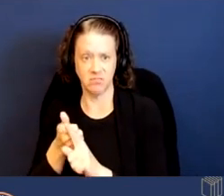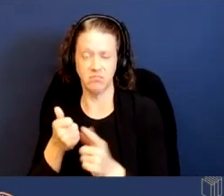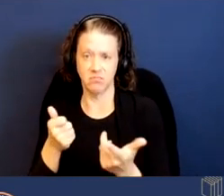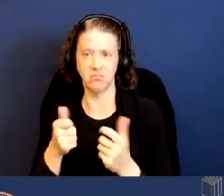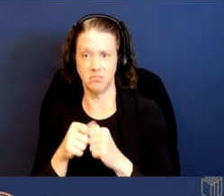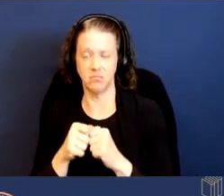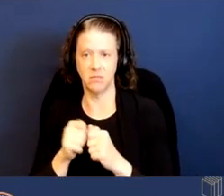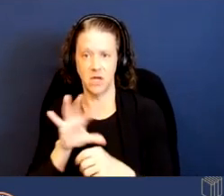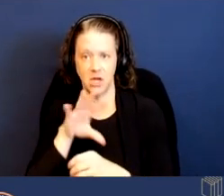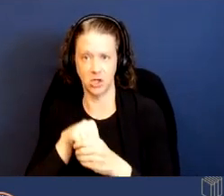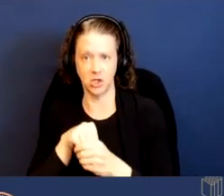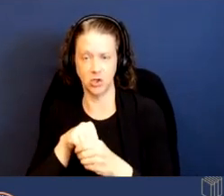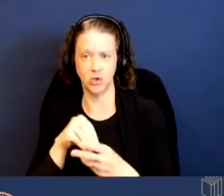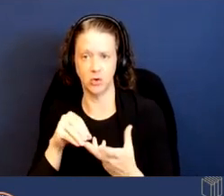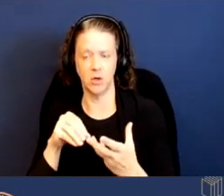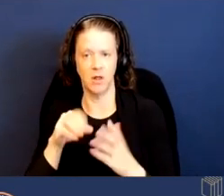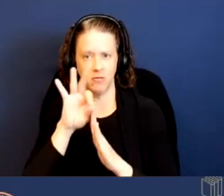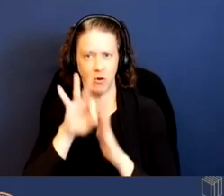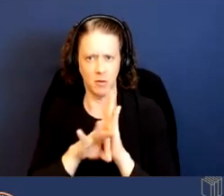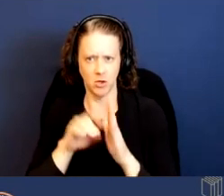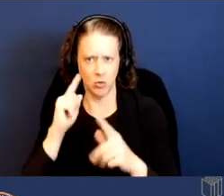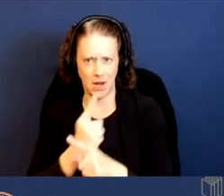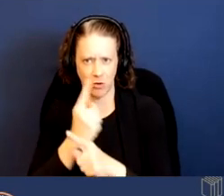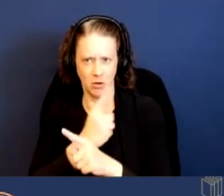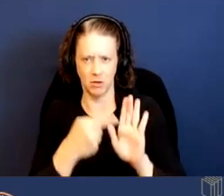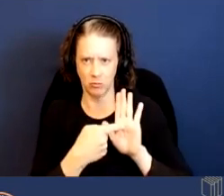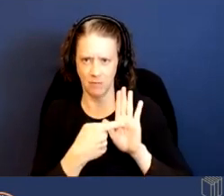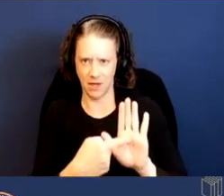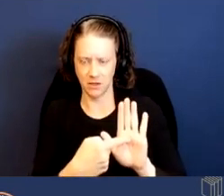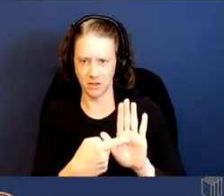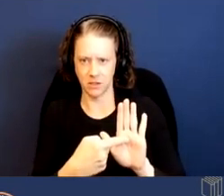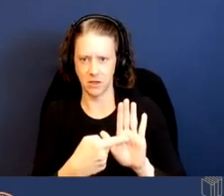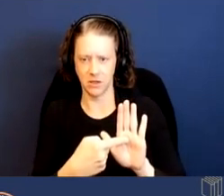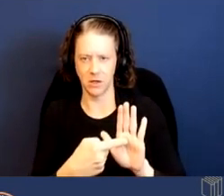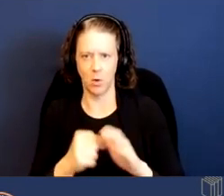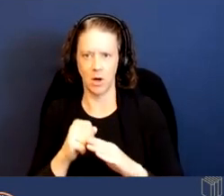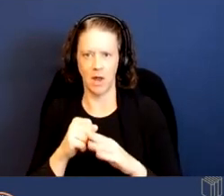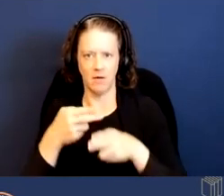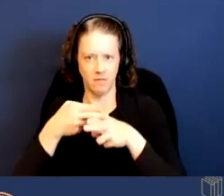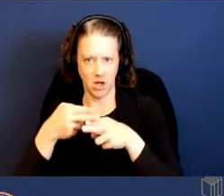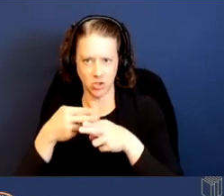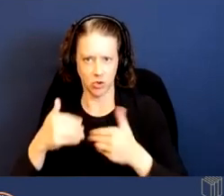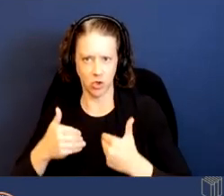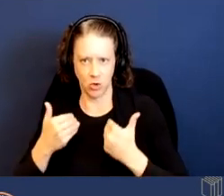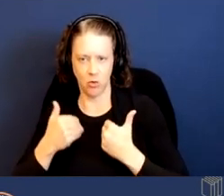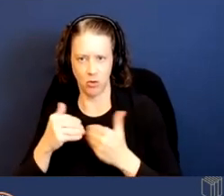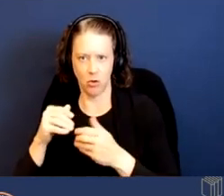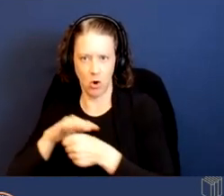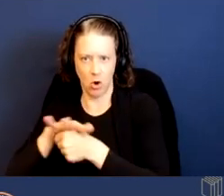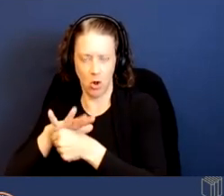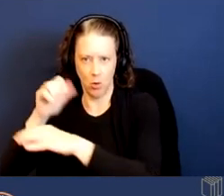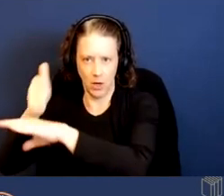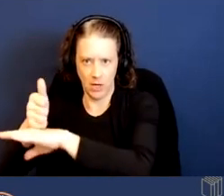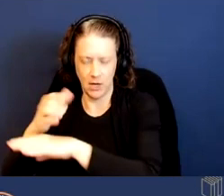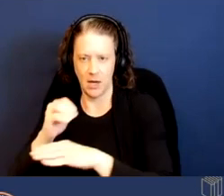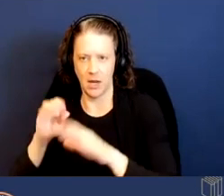the formula are really to accurately reflect where sort of foster youth are located and conform to state sort of child